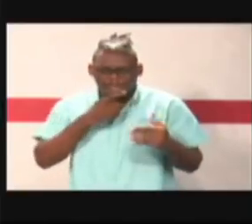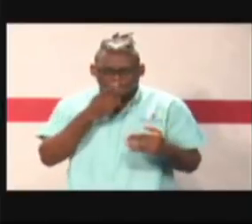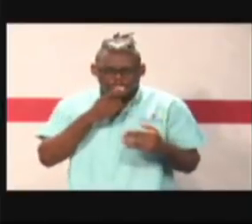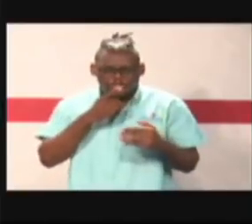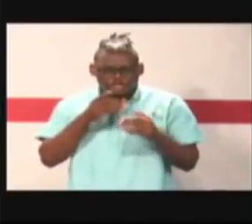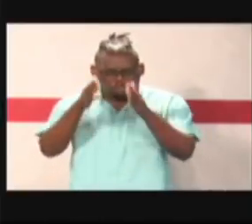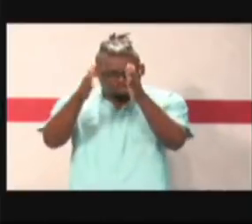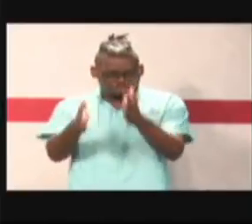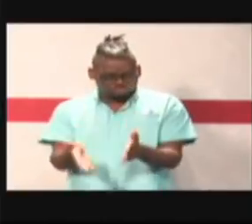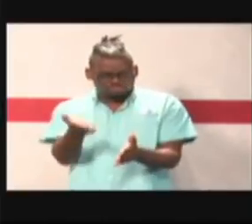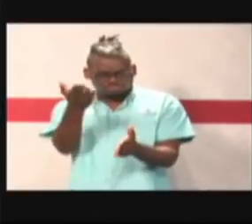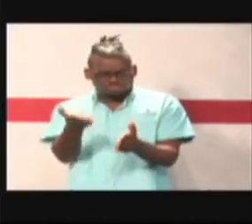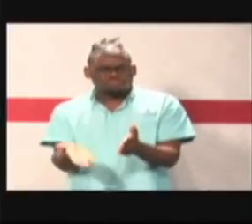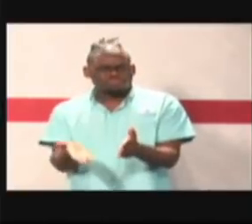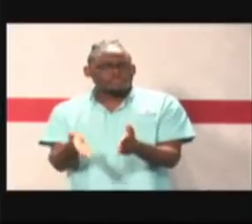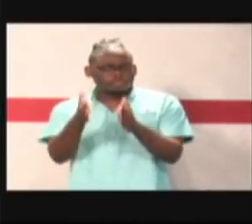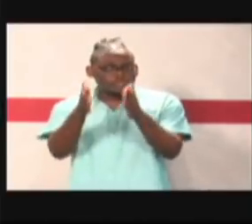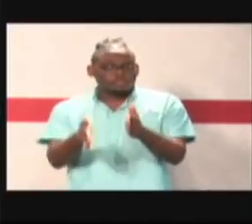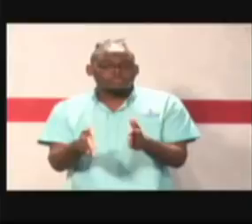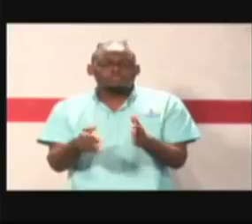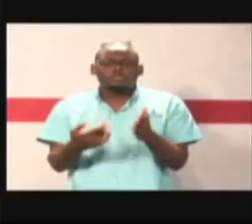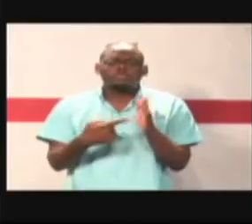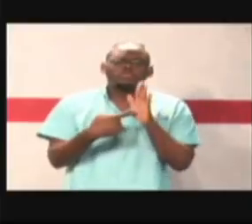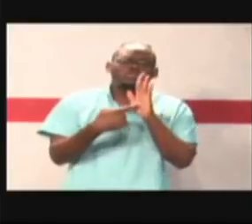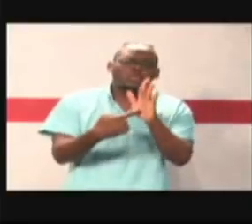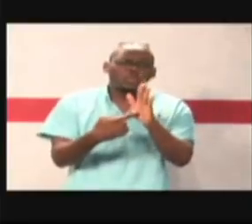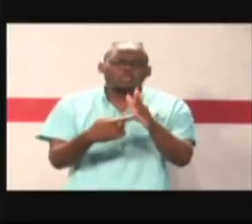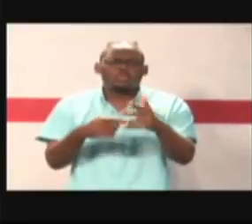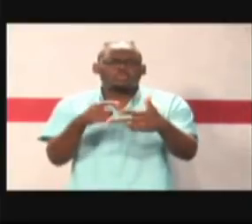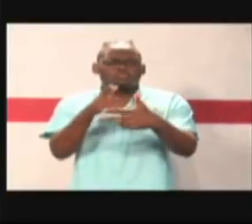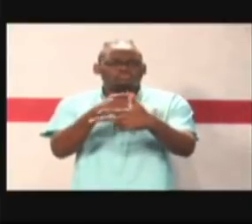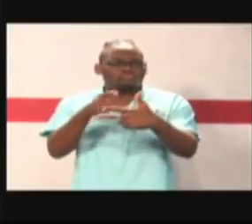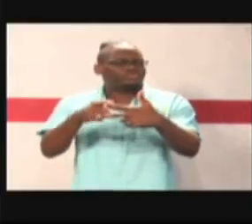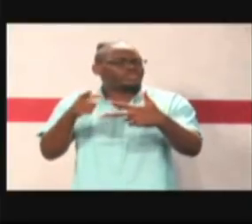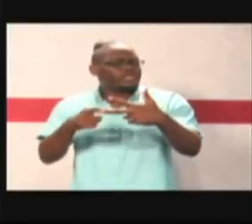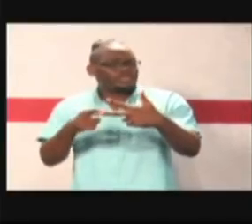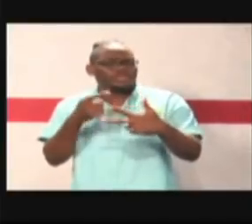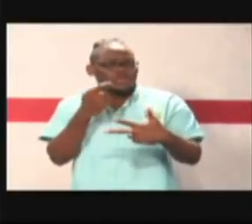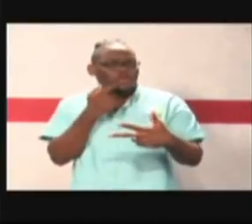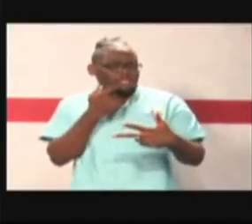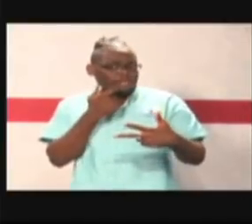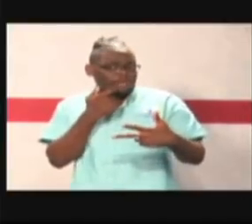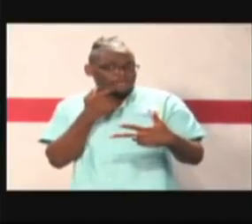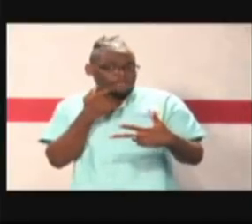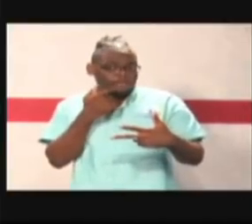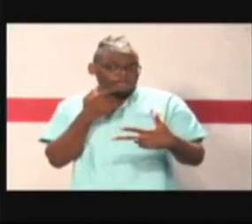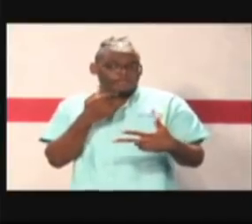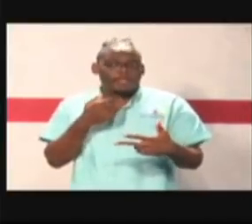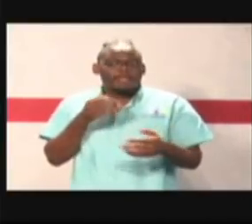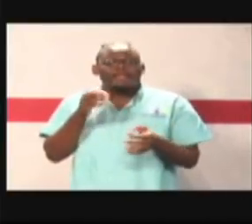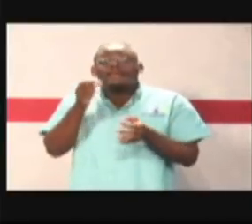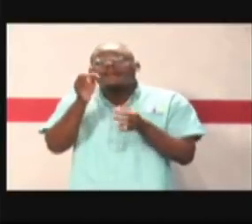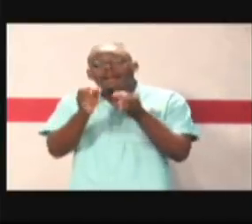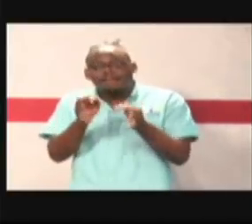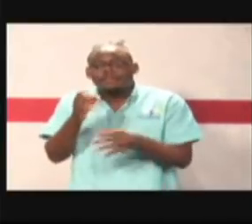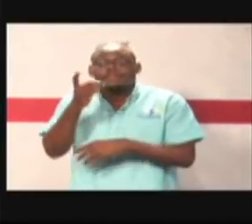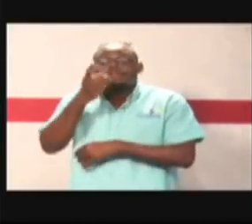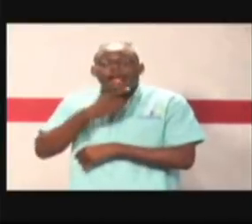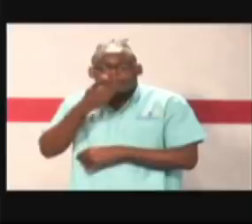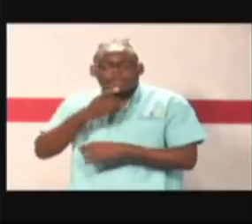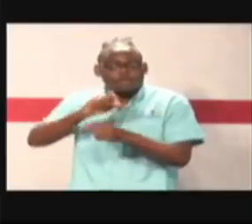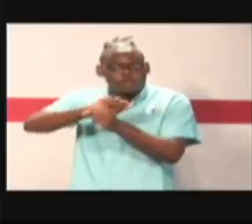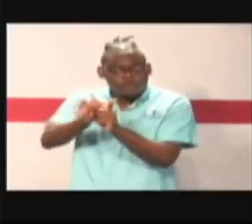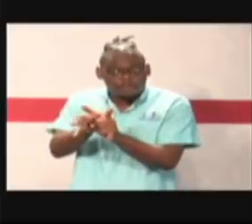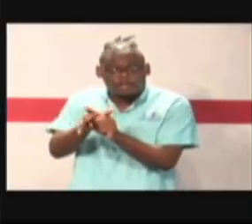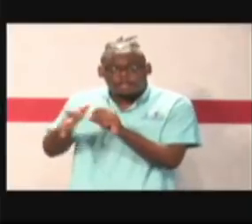to say, diabetics are more at risk for hospitalization and death from the COVID-19